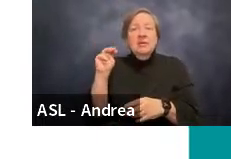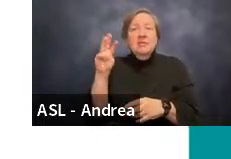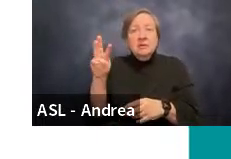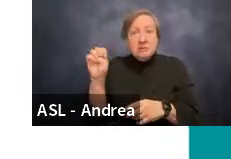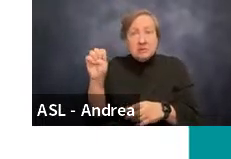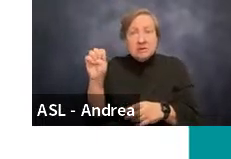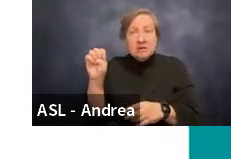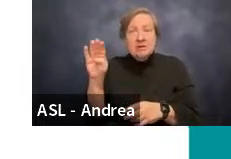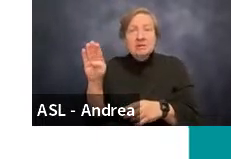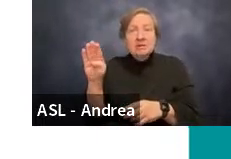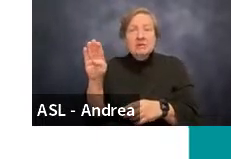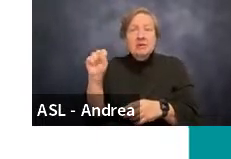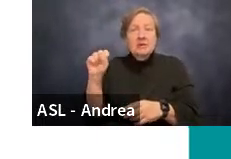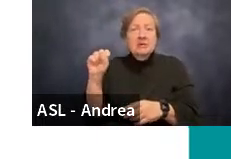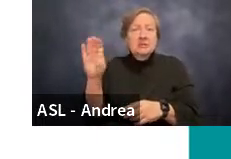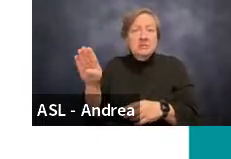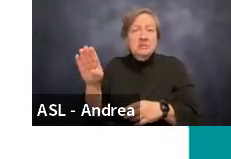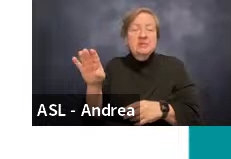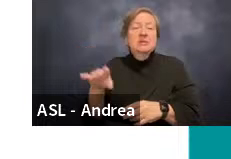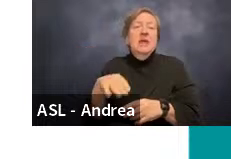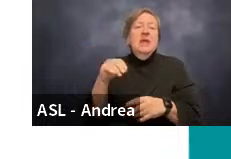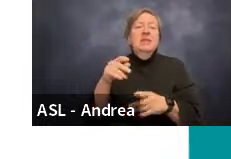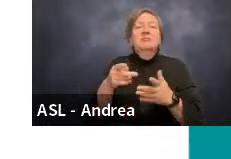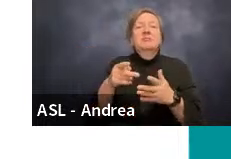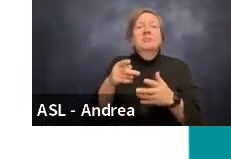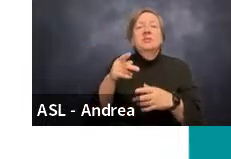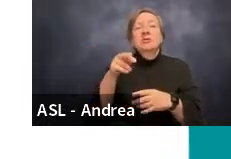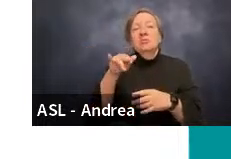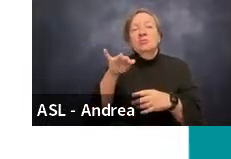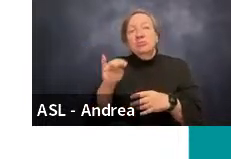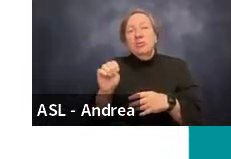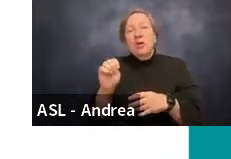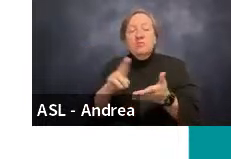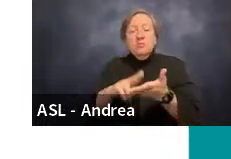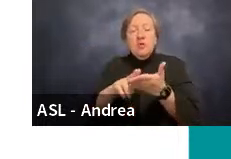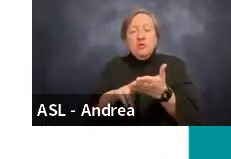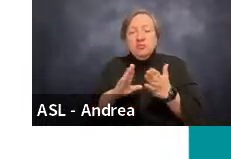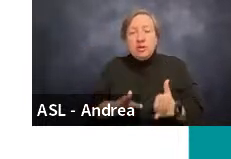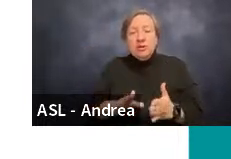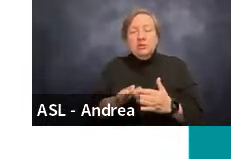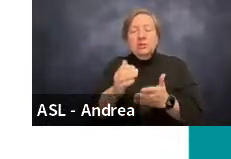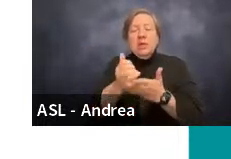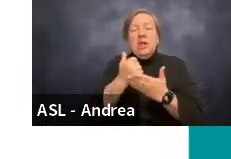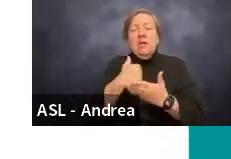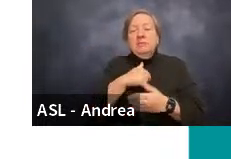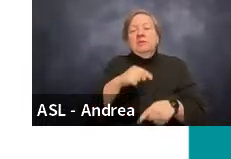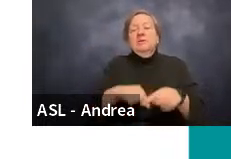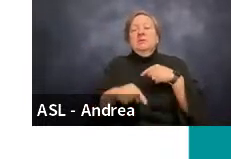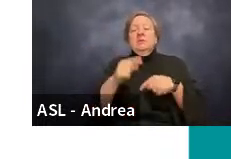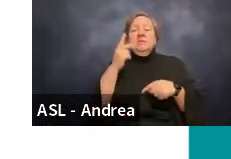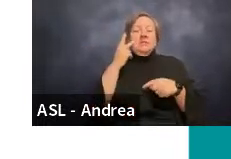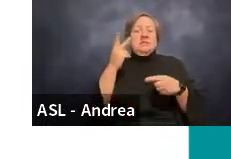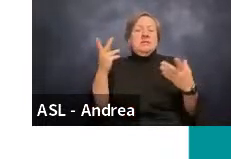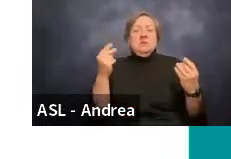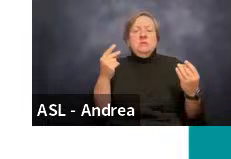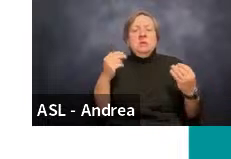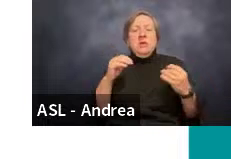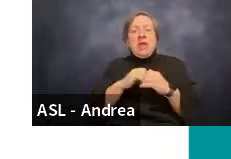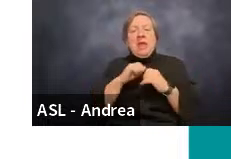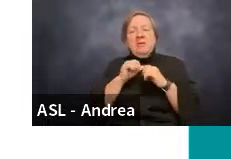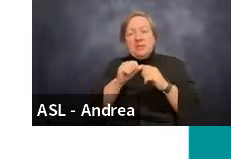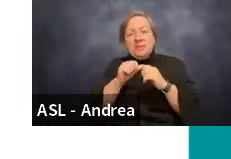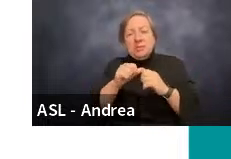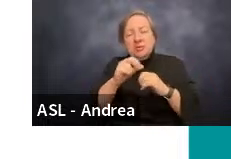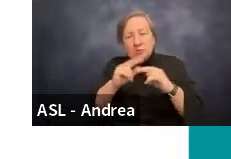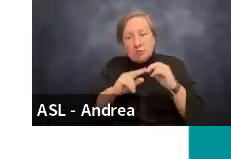have done a little bit of this work, but this just allows to go back and see what can we keep doing to continue building